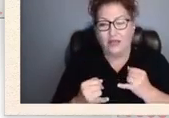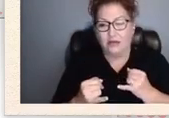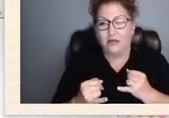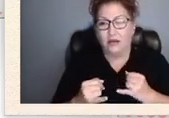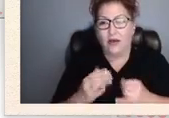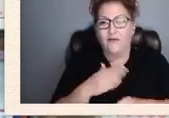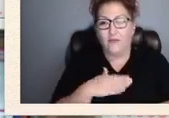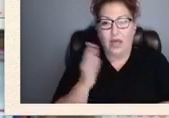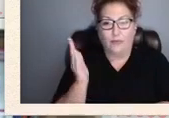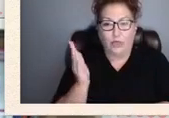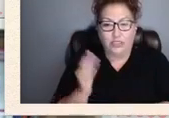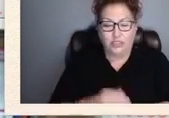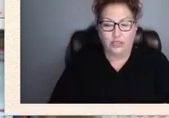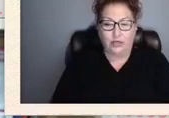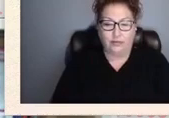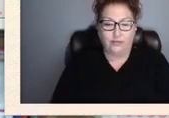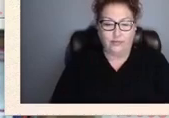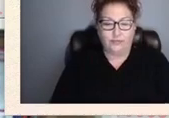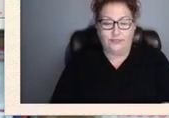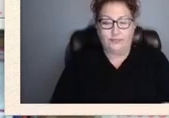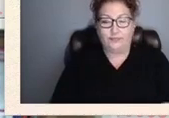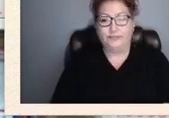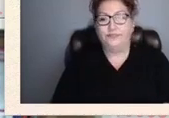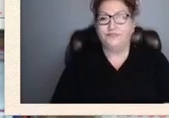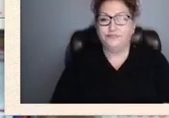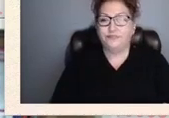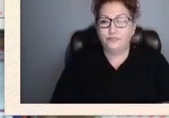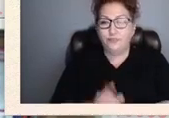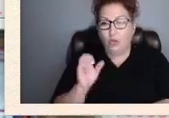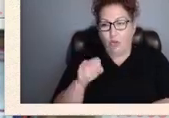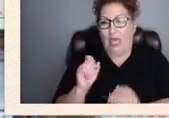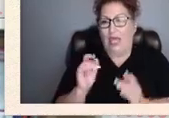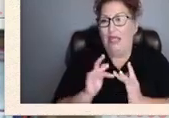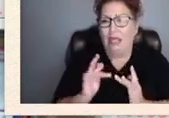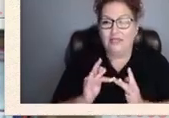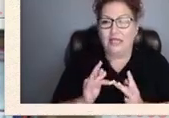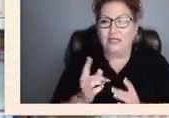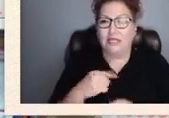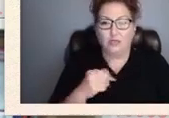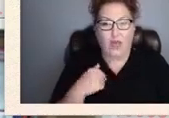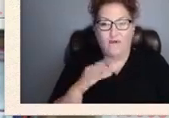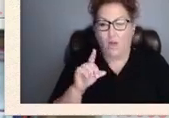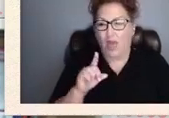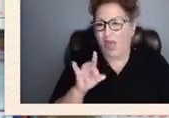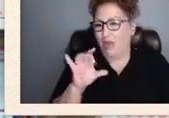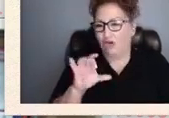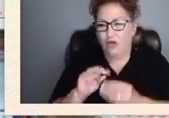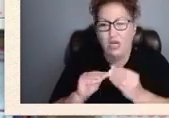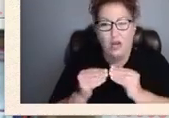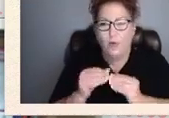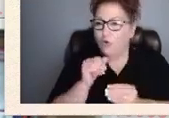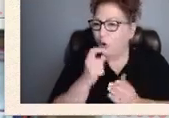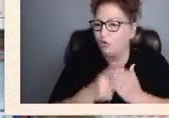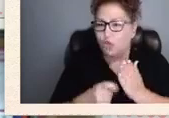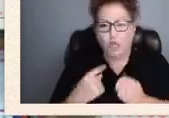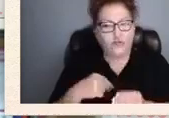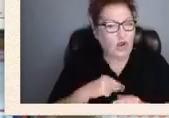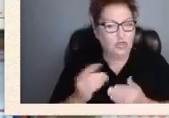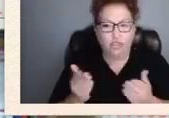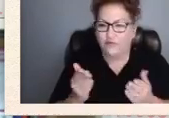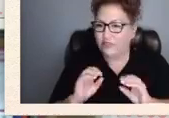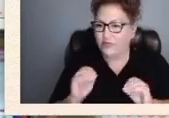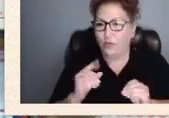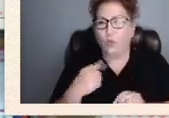final presentation slide that you can basically contact us. We have an 800 number. We don't charge for our services. We're